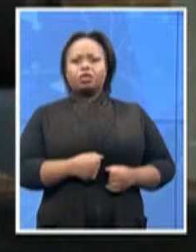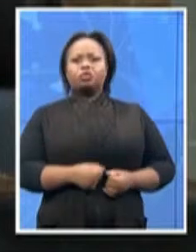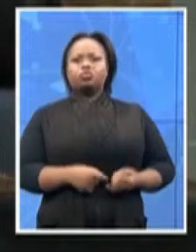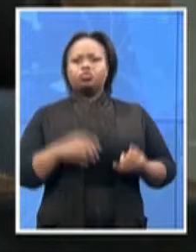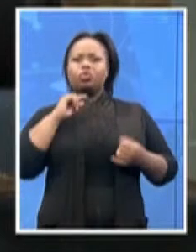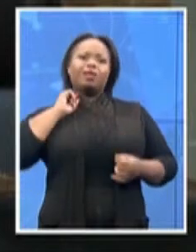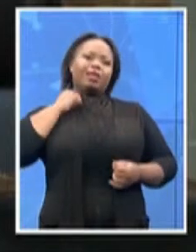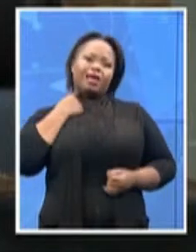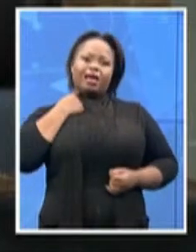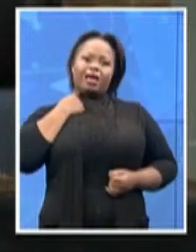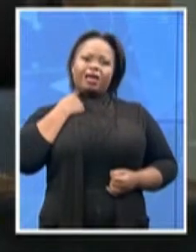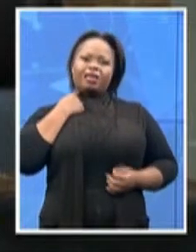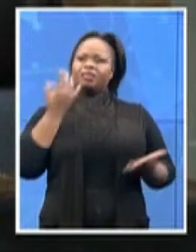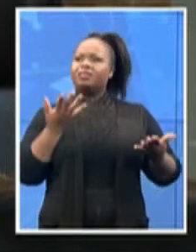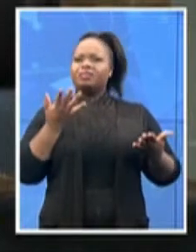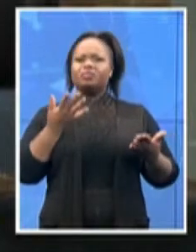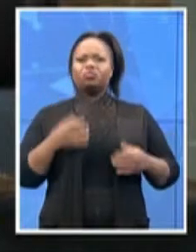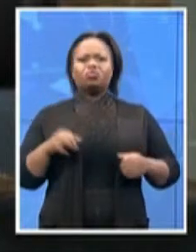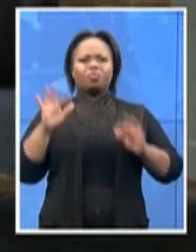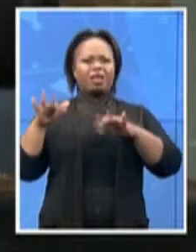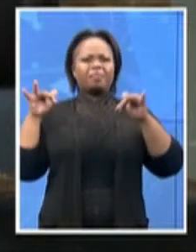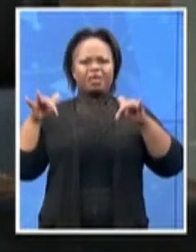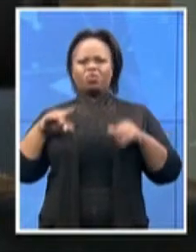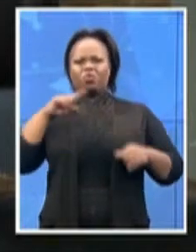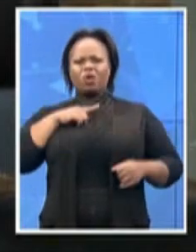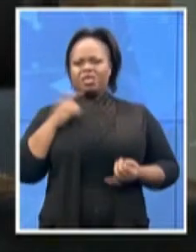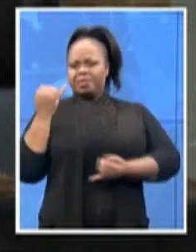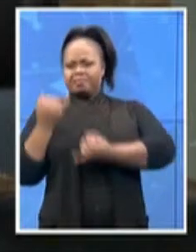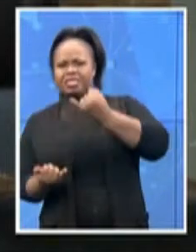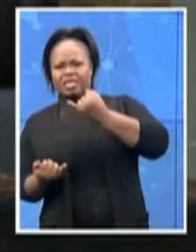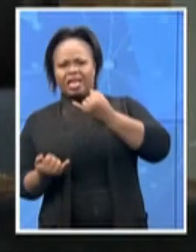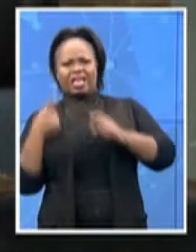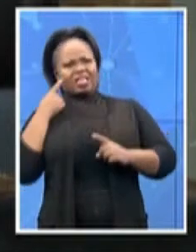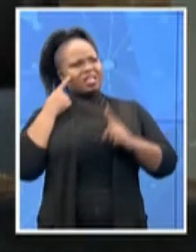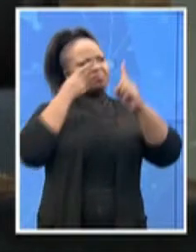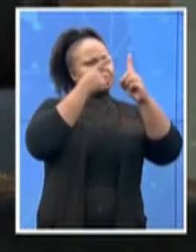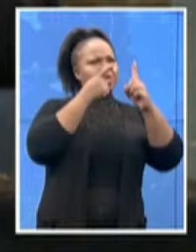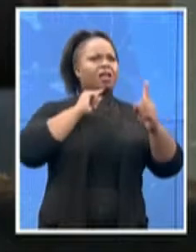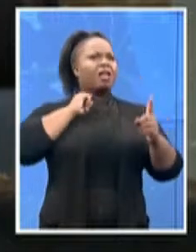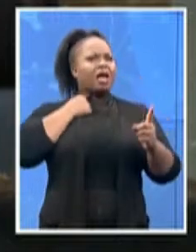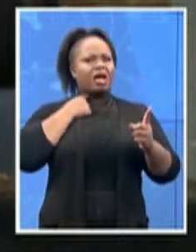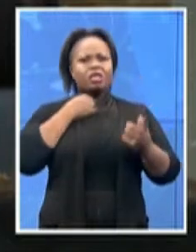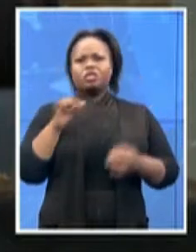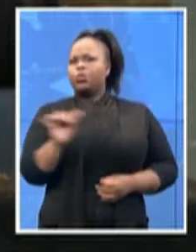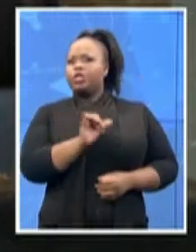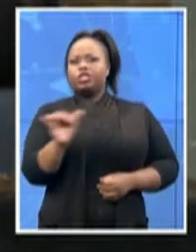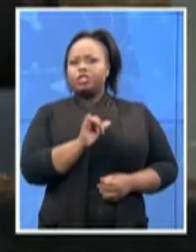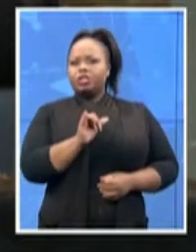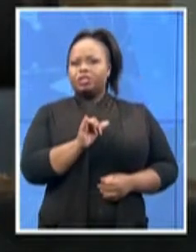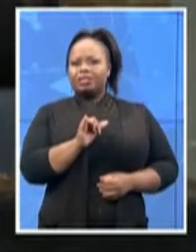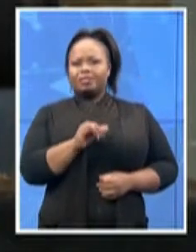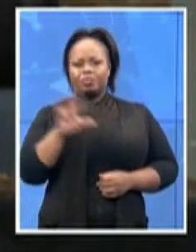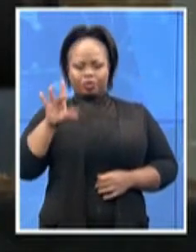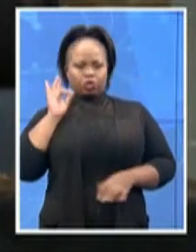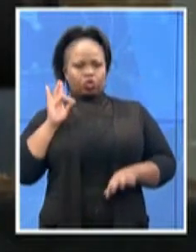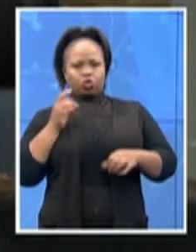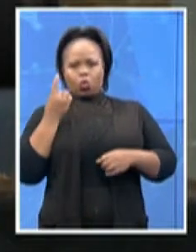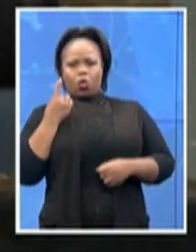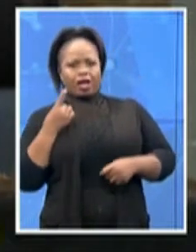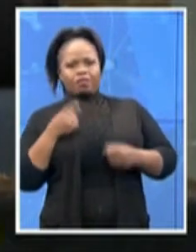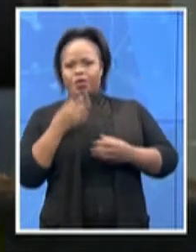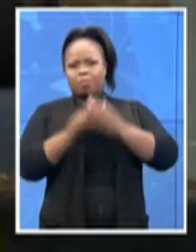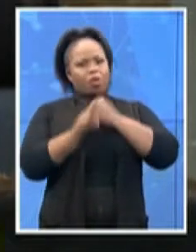at the same time. It is either one or the other. Therefore, the public protector was wrong on the